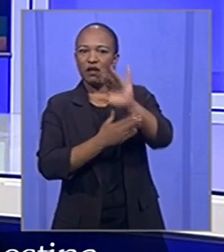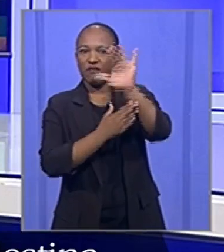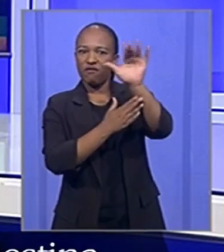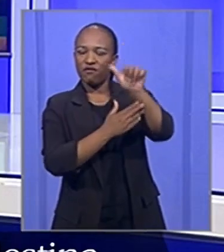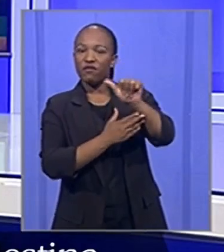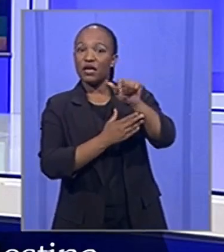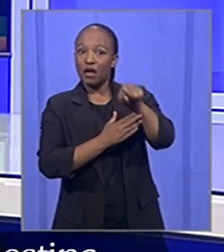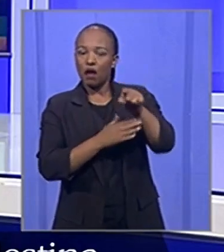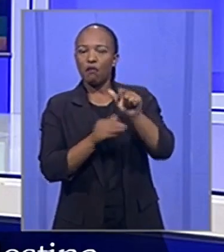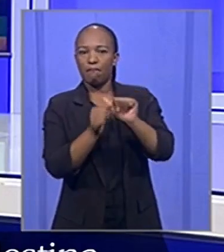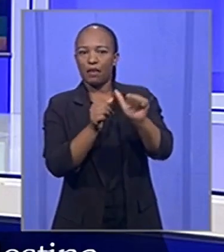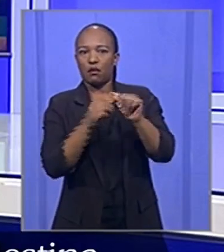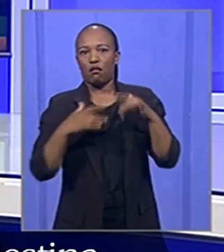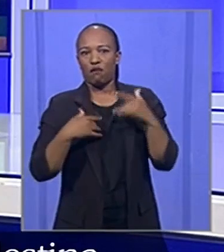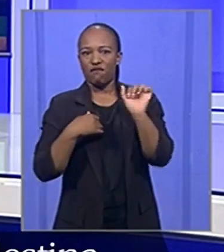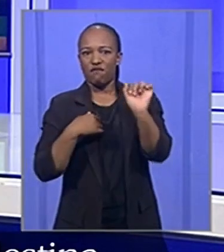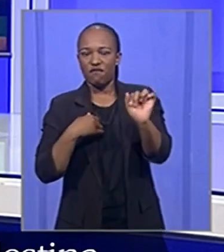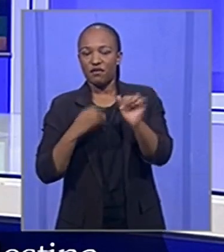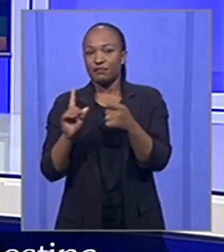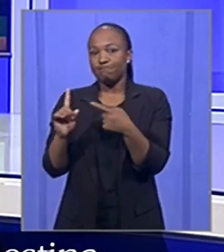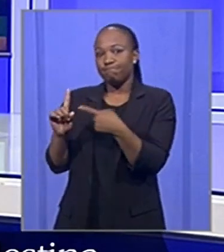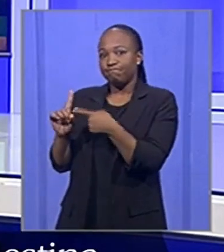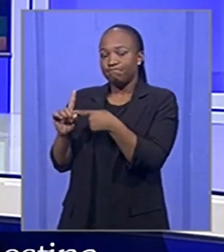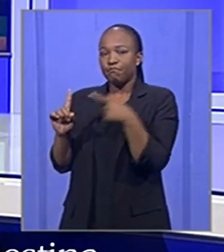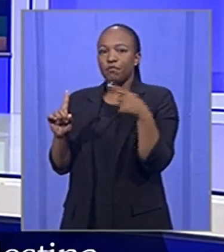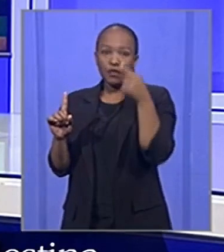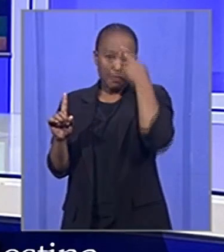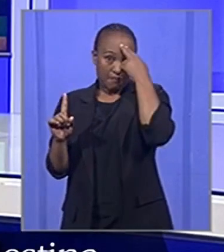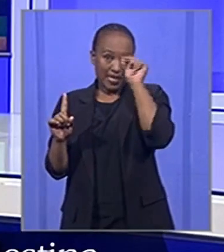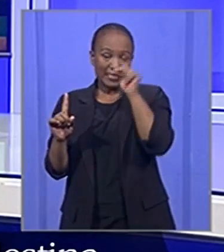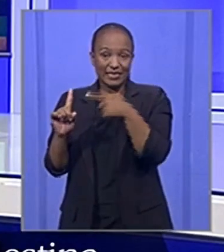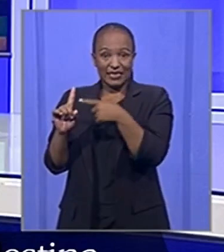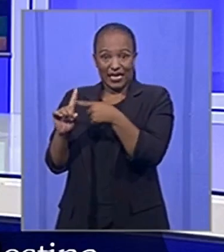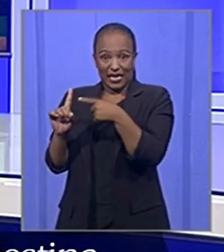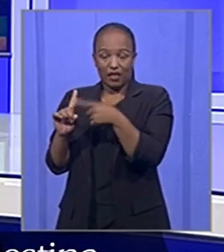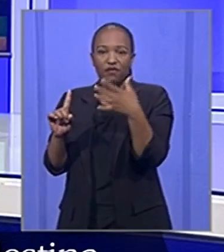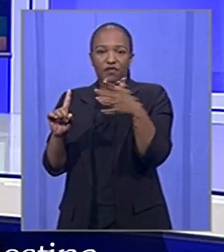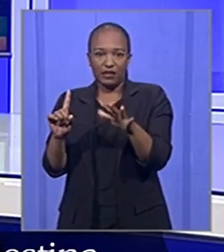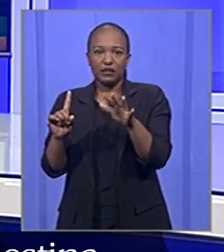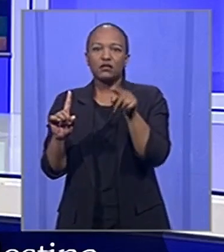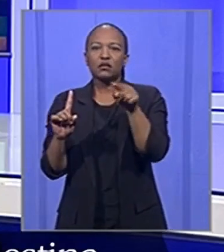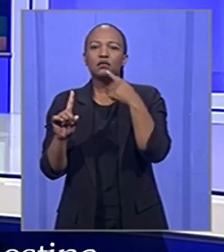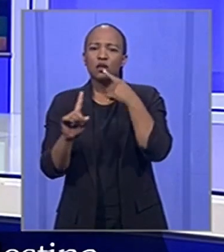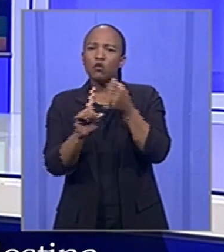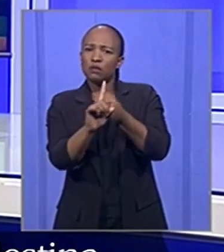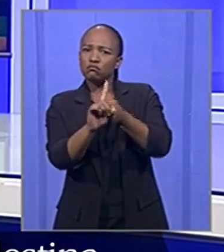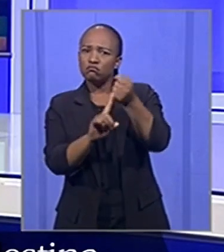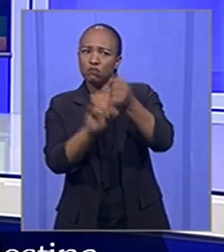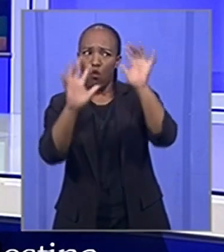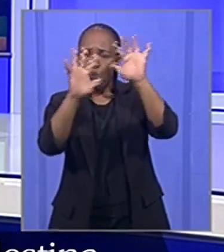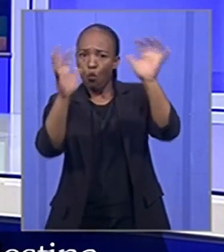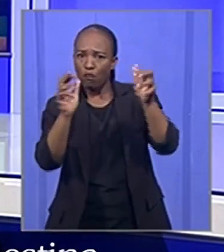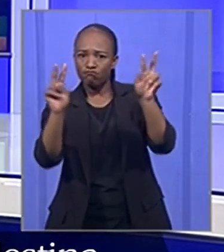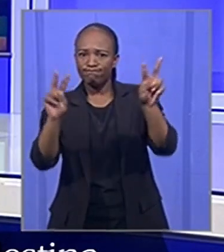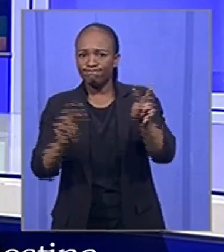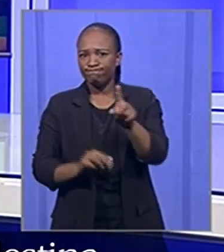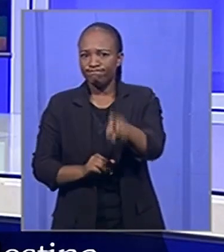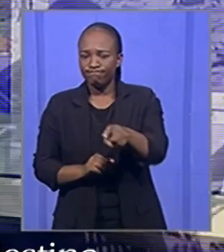Borwa. Letona la matjhaba mme Naledi Pando o re ho bohlokwa ho lwanela kgotso lefatsheng.